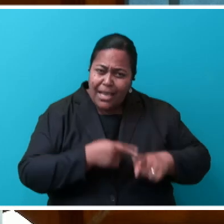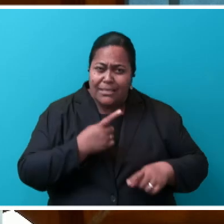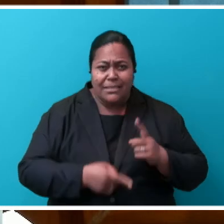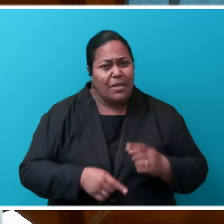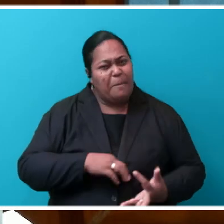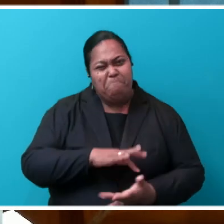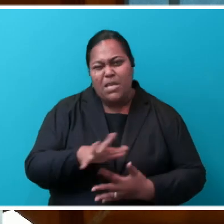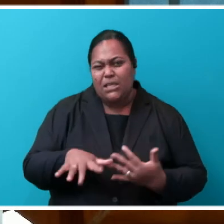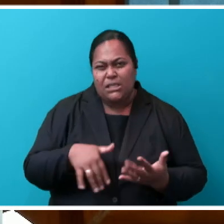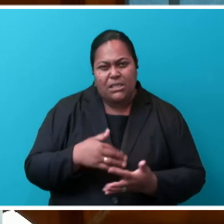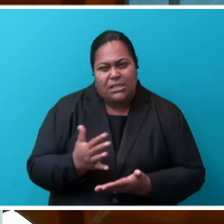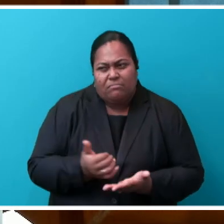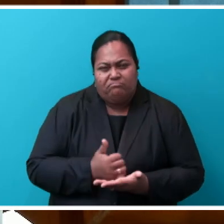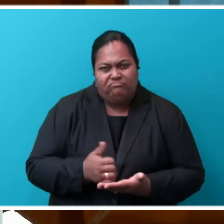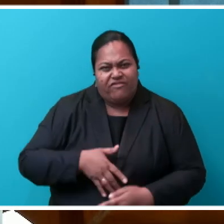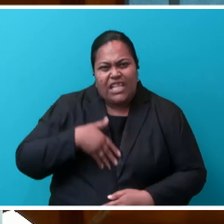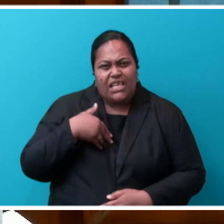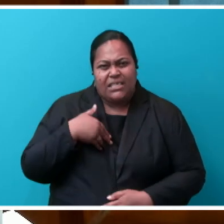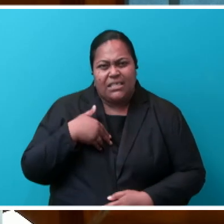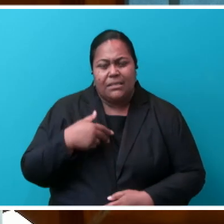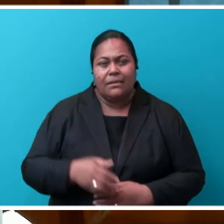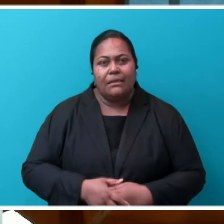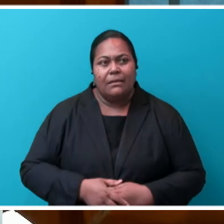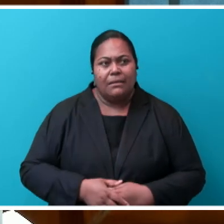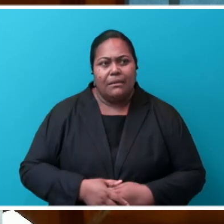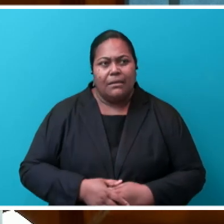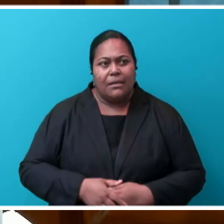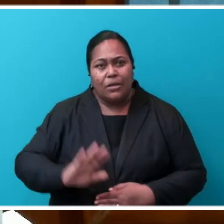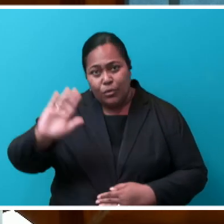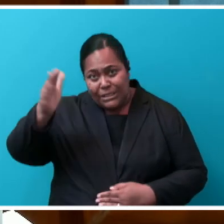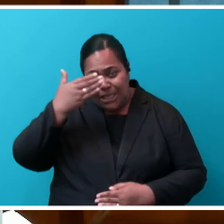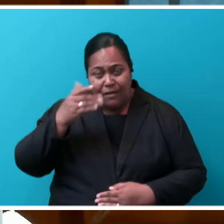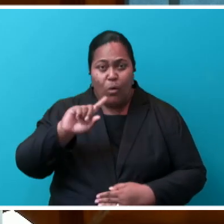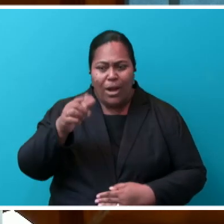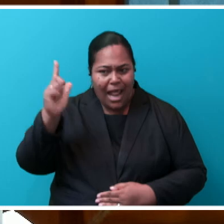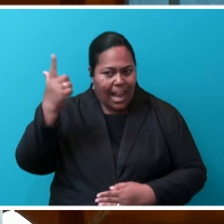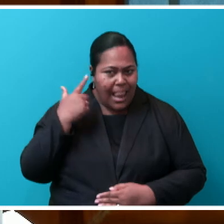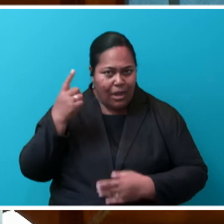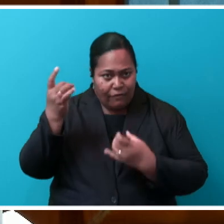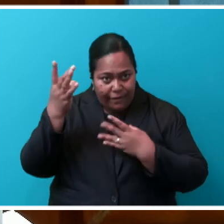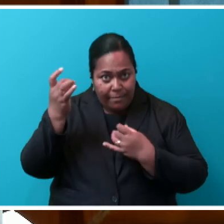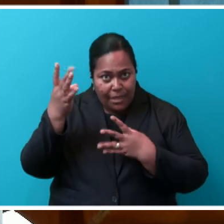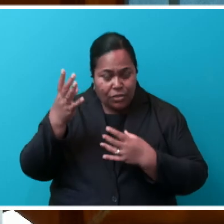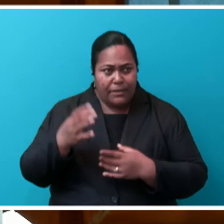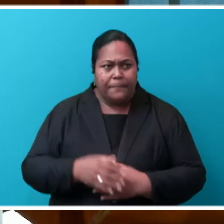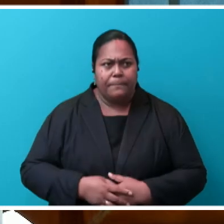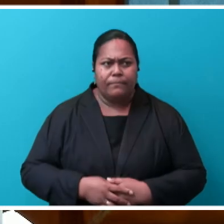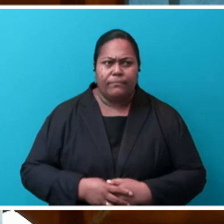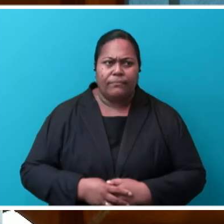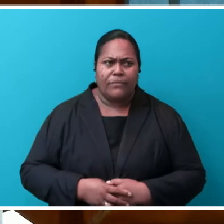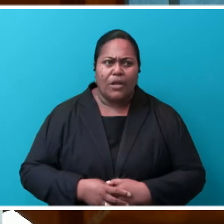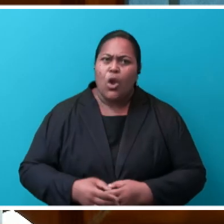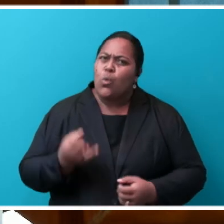reactions. These mixed reactions have been the result of a lack of information, exacerbated by rampant spread